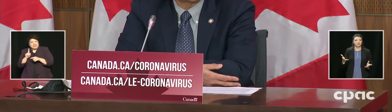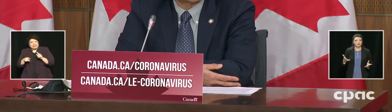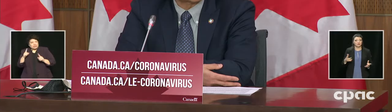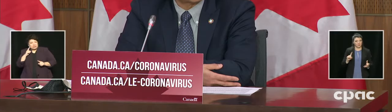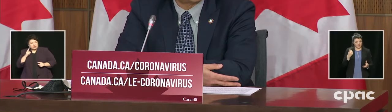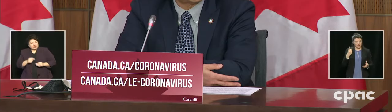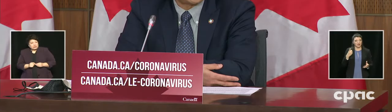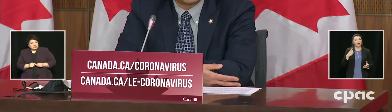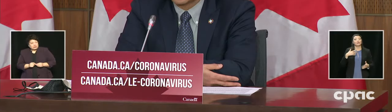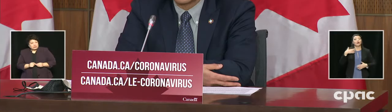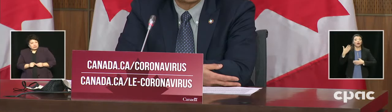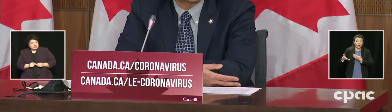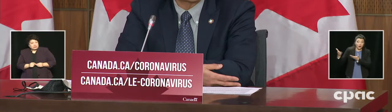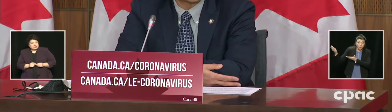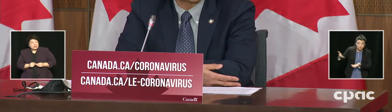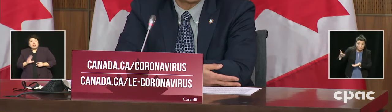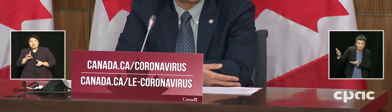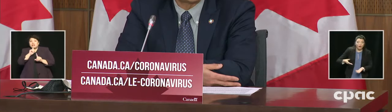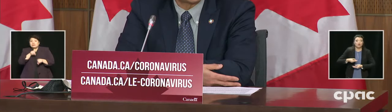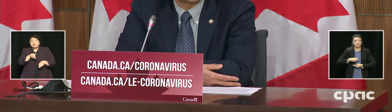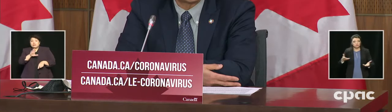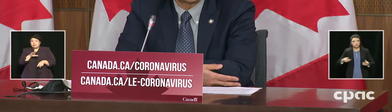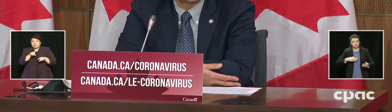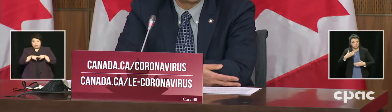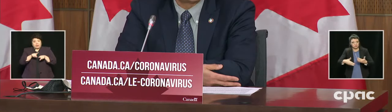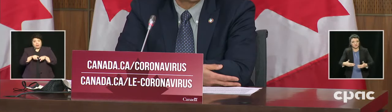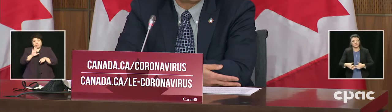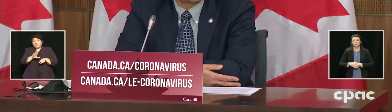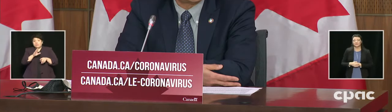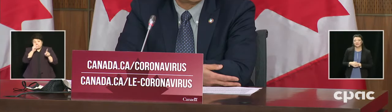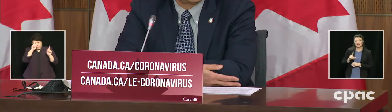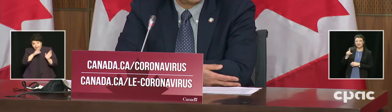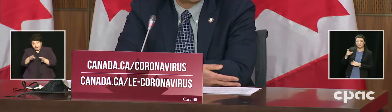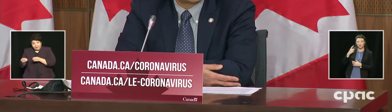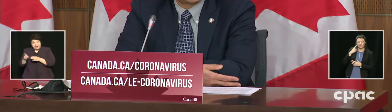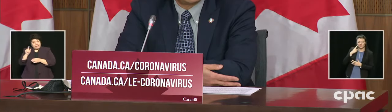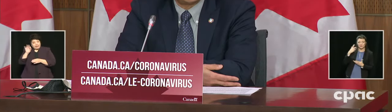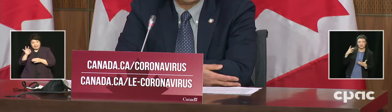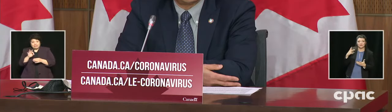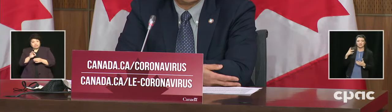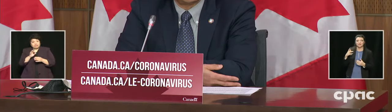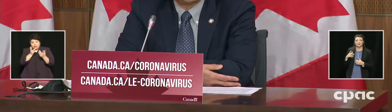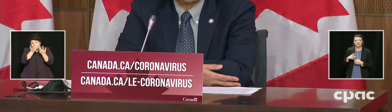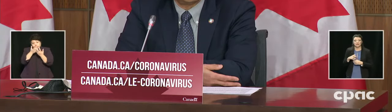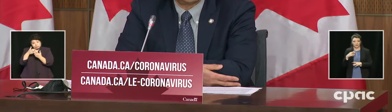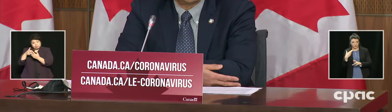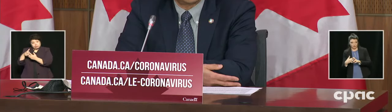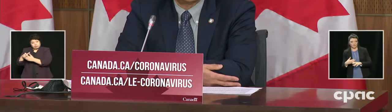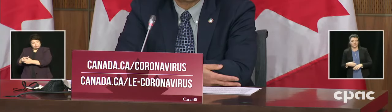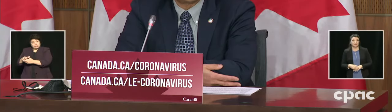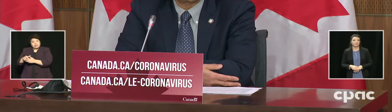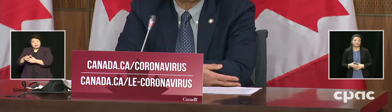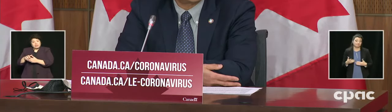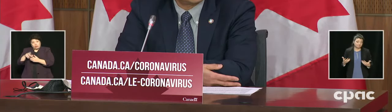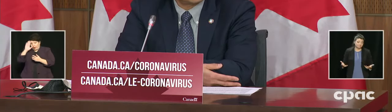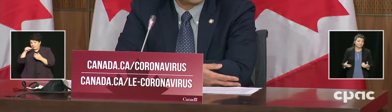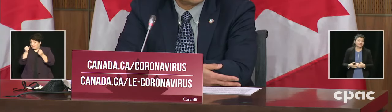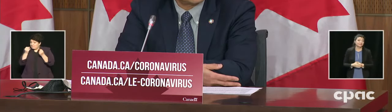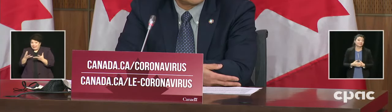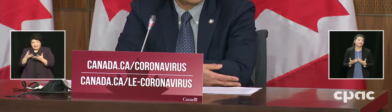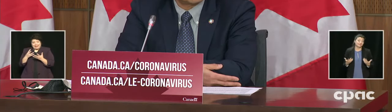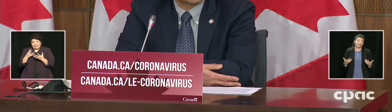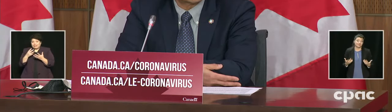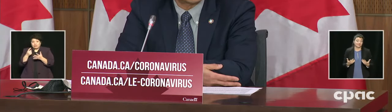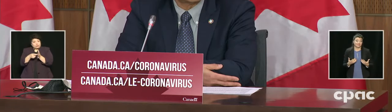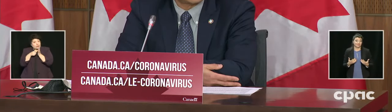If everything goes according to plan, but as I say, there's always lots of moving parts, and certainly, as you say, you plan for all